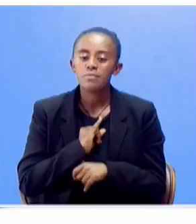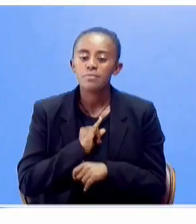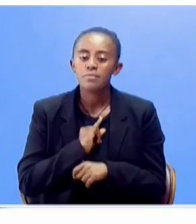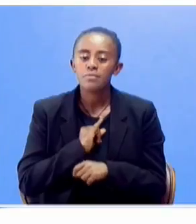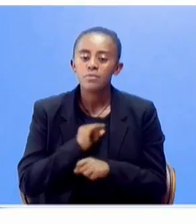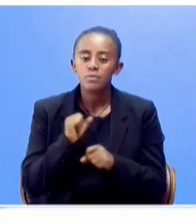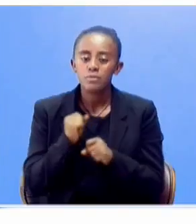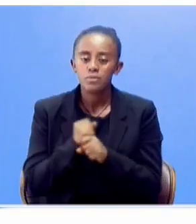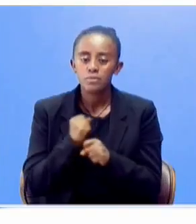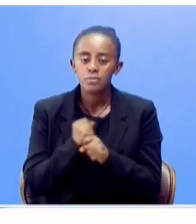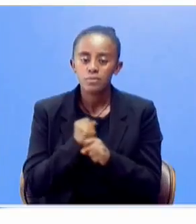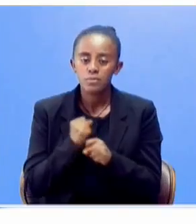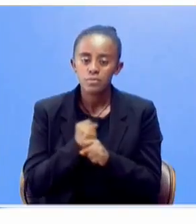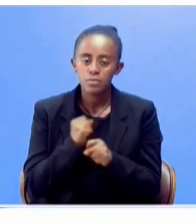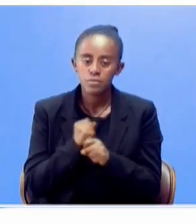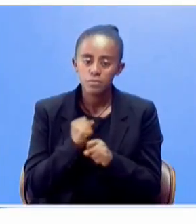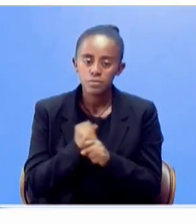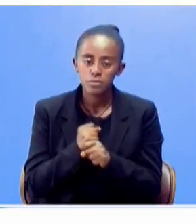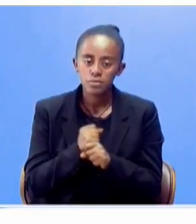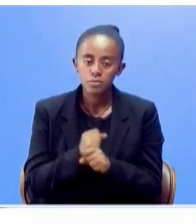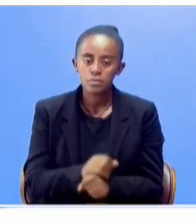worked, or I did